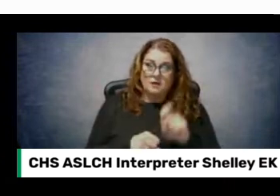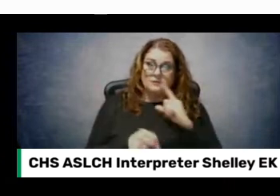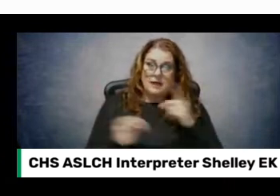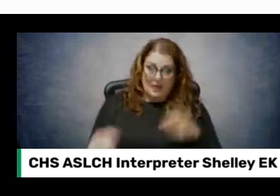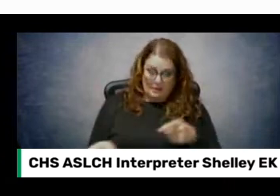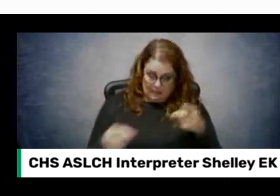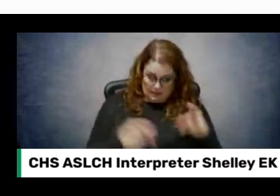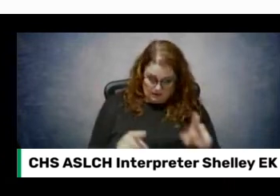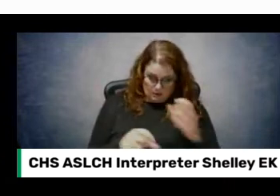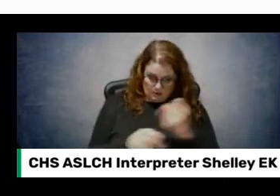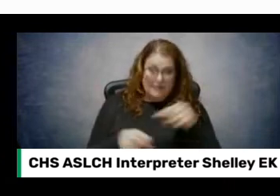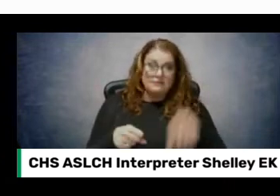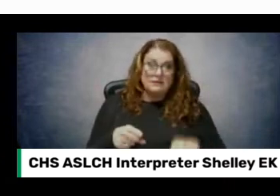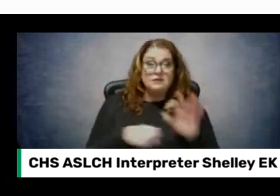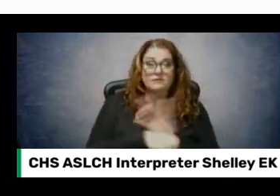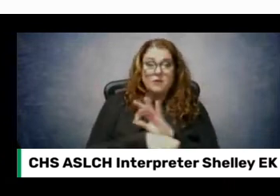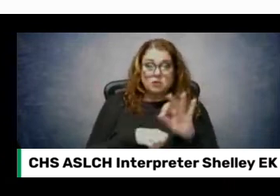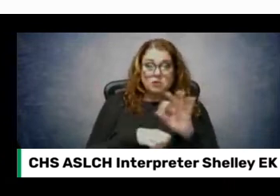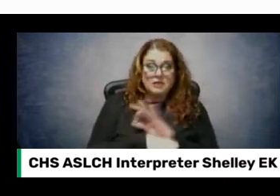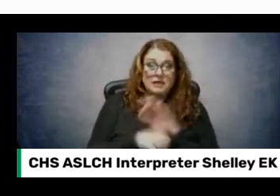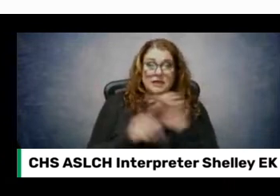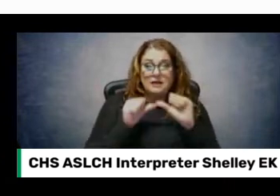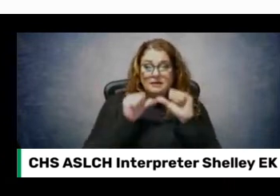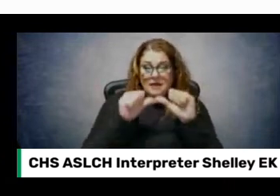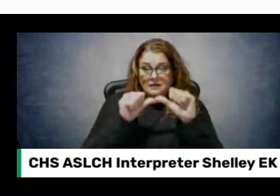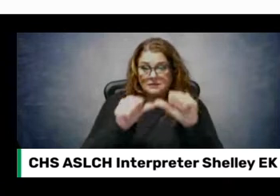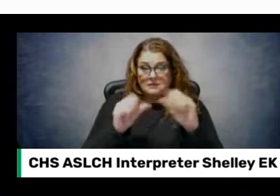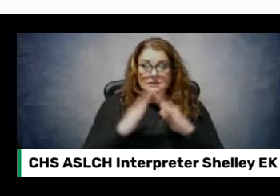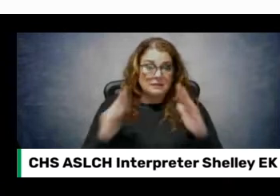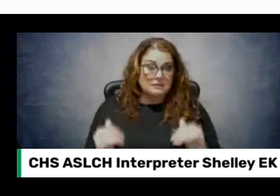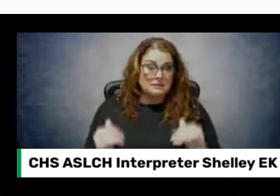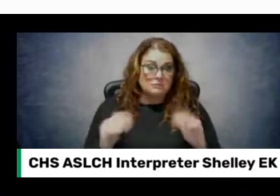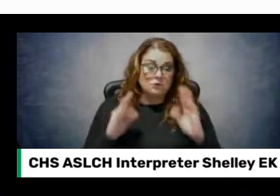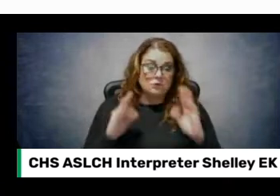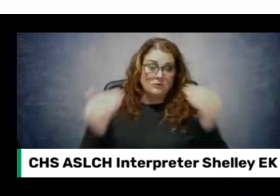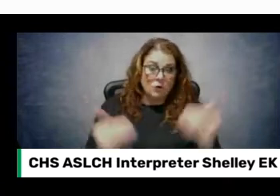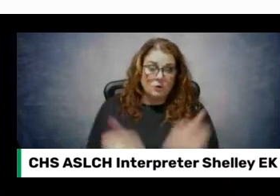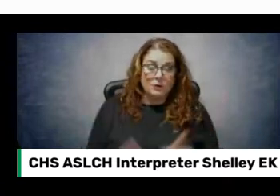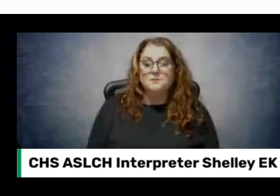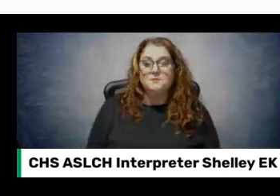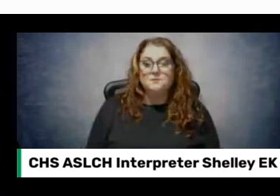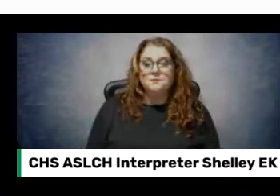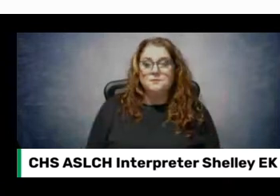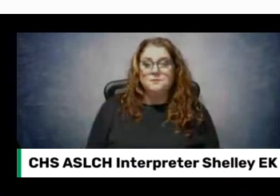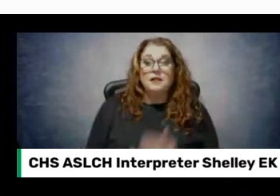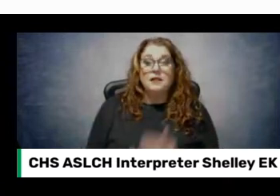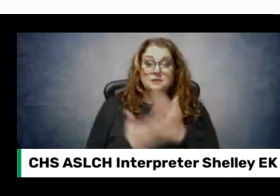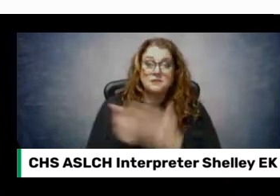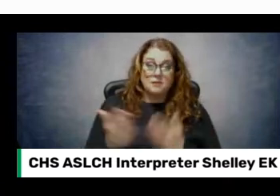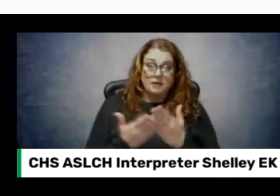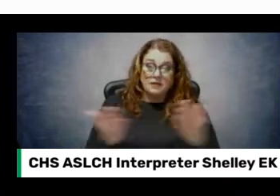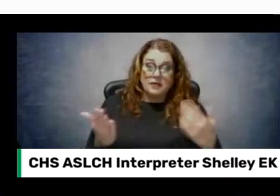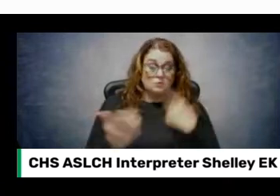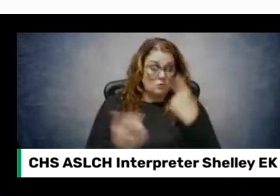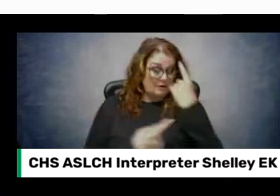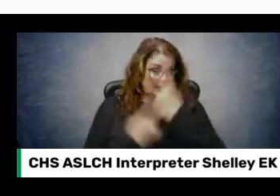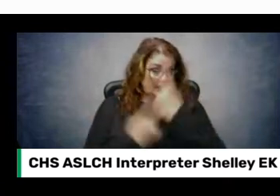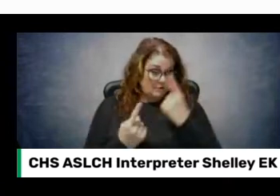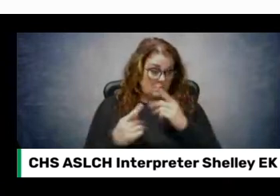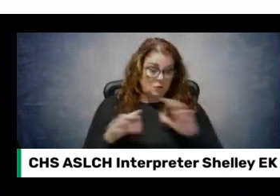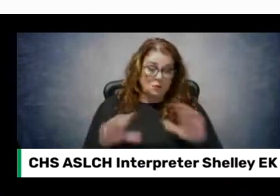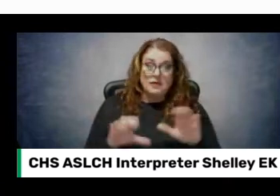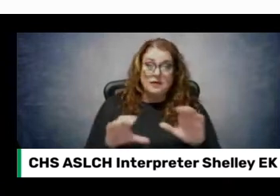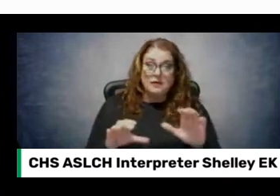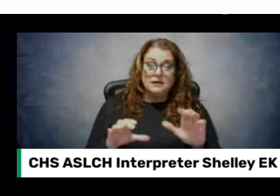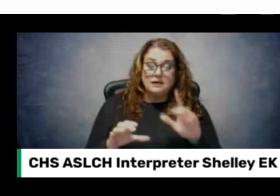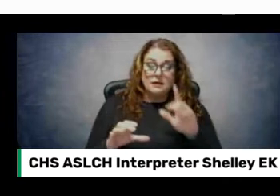happen to make this a functioning and lasting system moving forward. And so some of the things that we're thinking about doing and